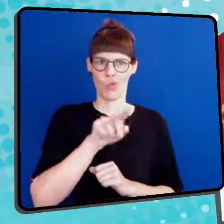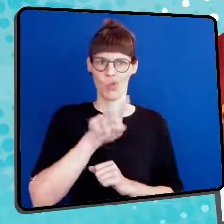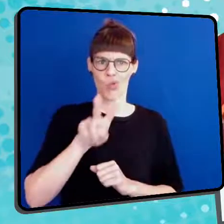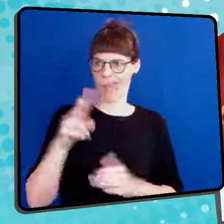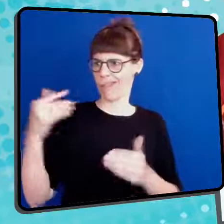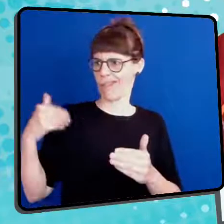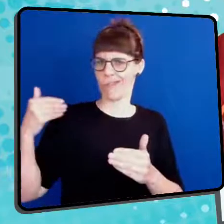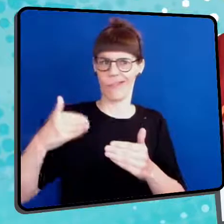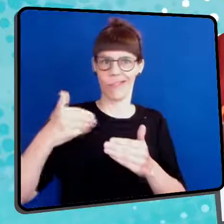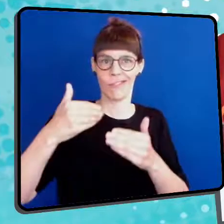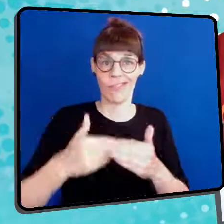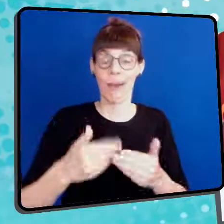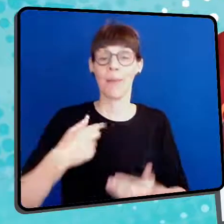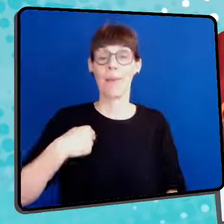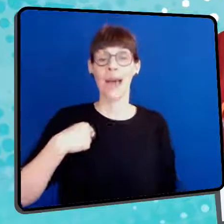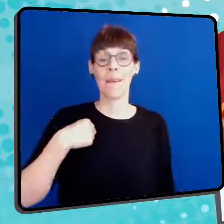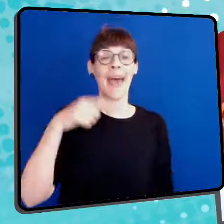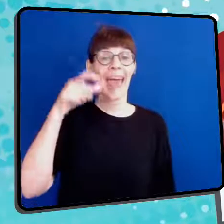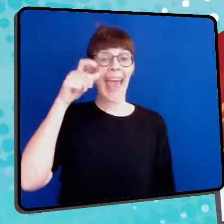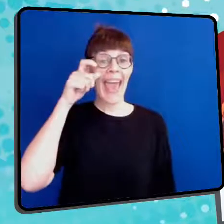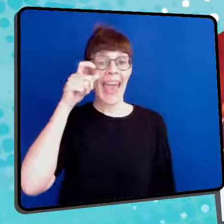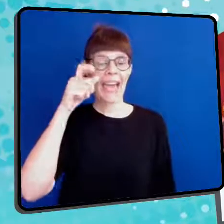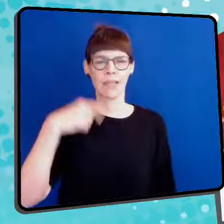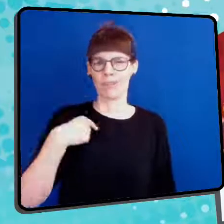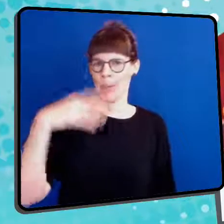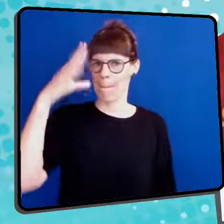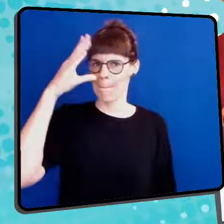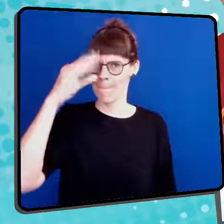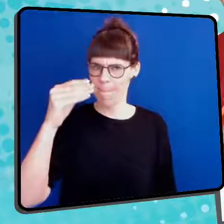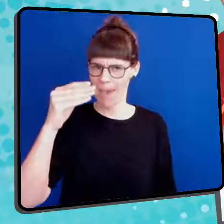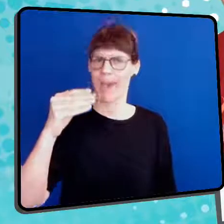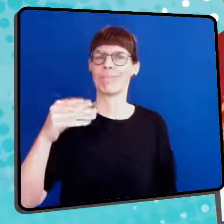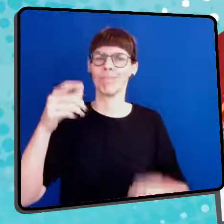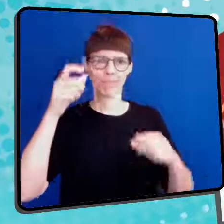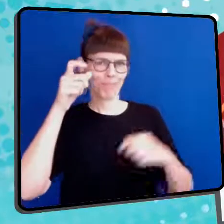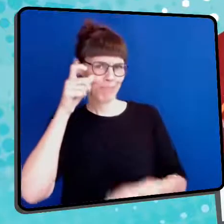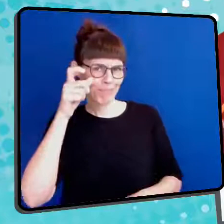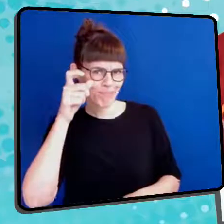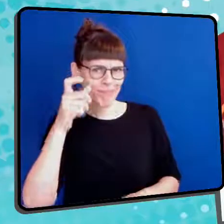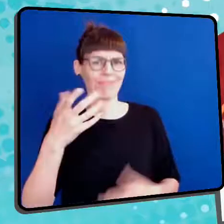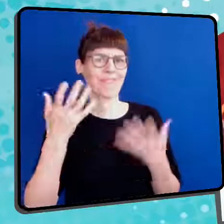and today I'm wearing a red shirt with a robot on fire.